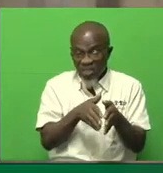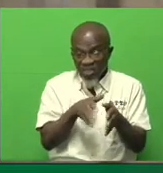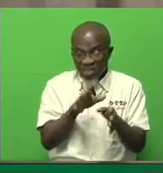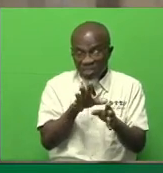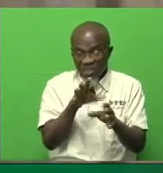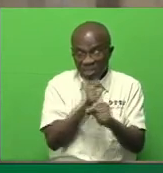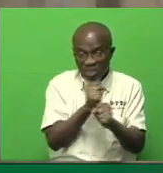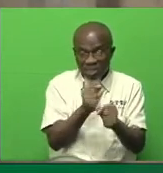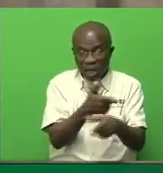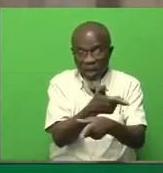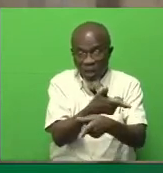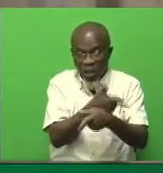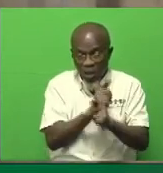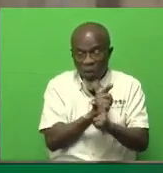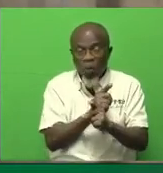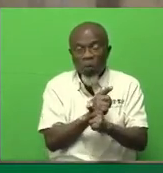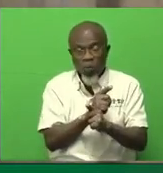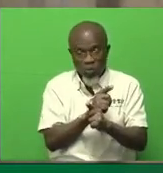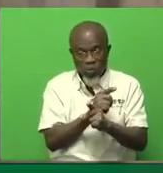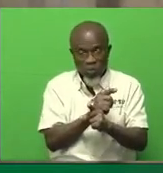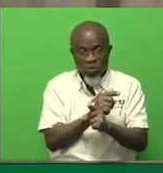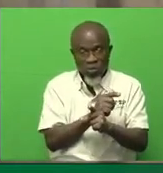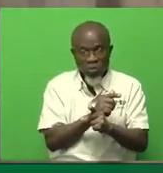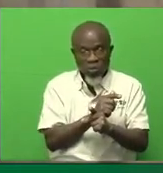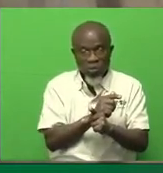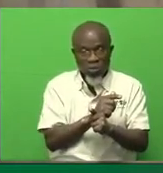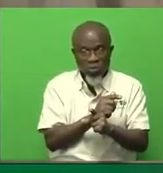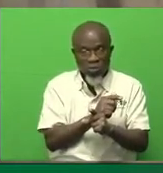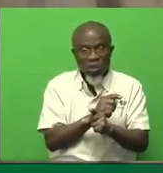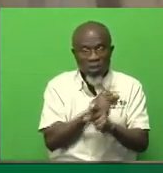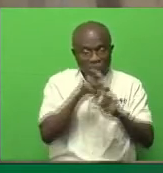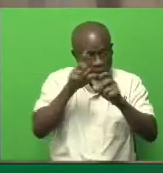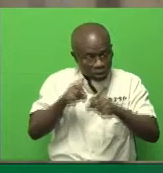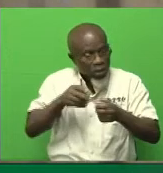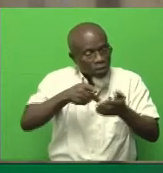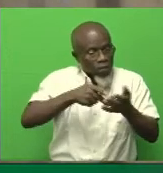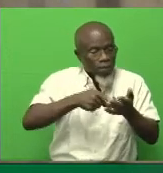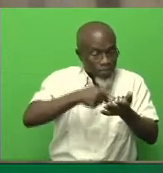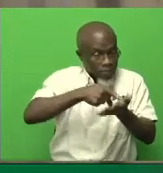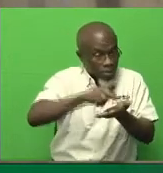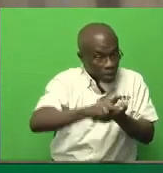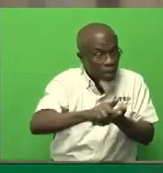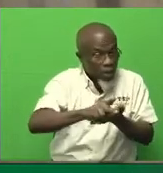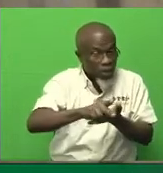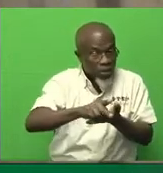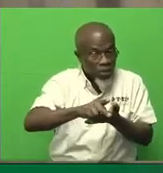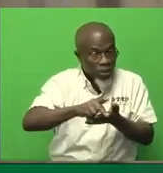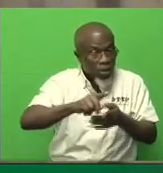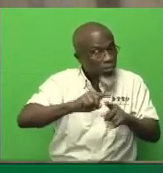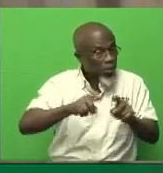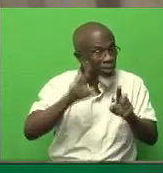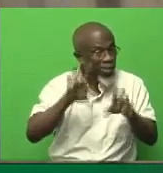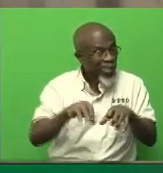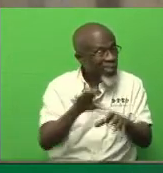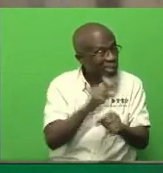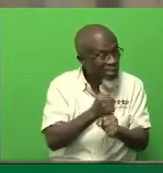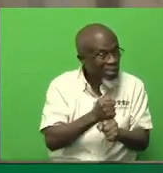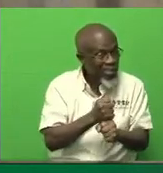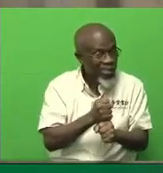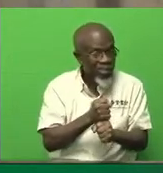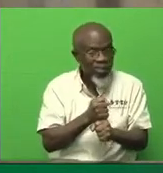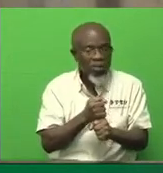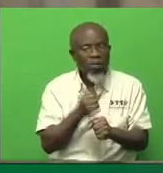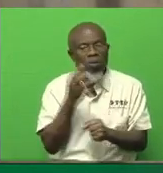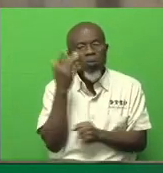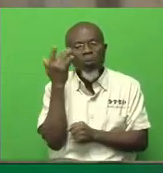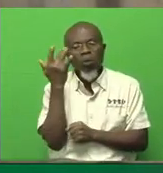so this idea of weaning yourself off becomes irrelevant but you can't access that and the minister